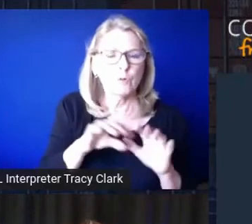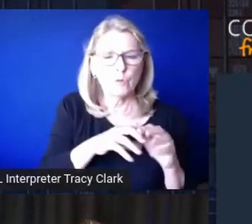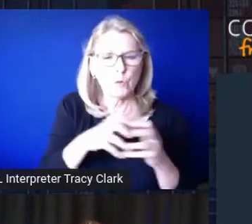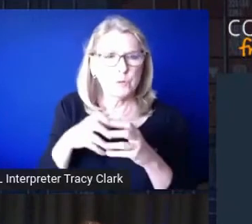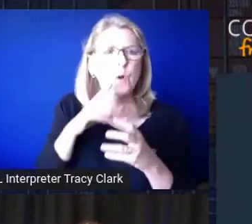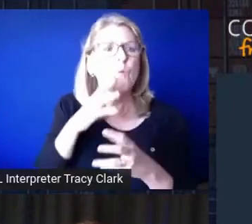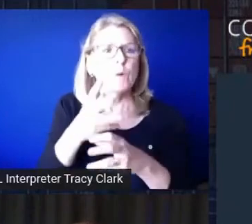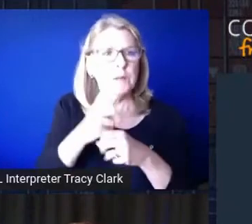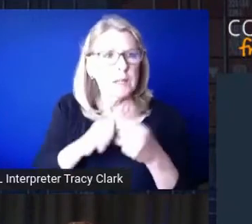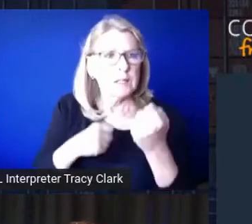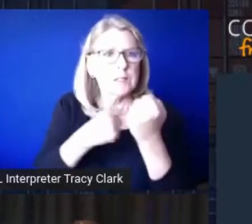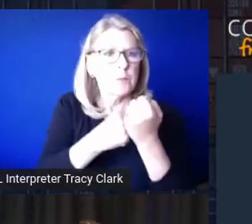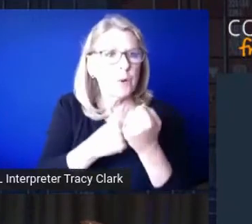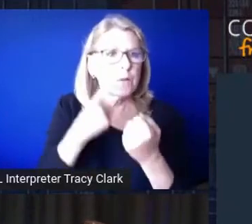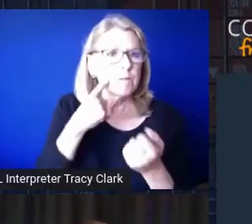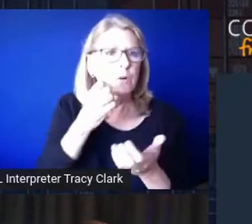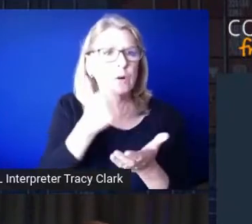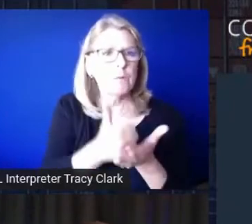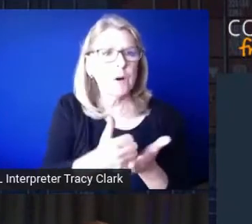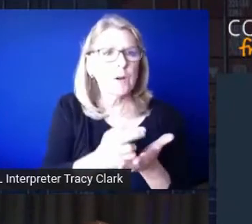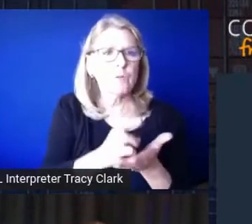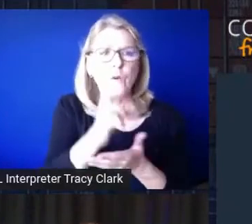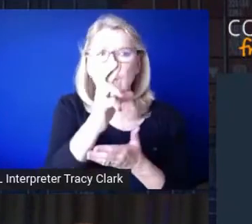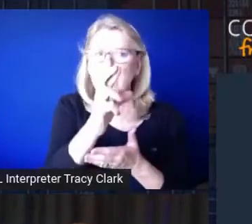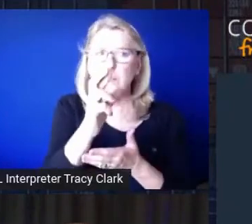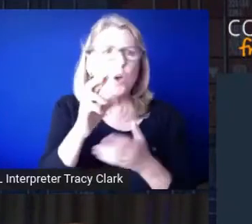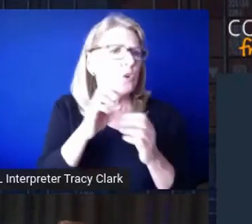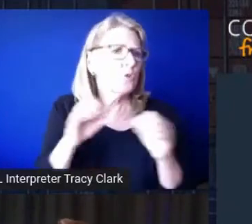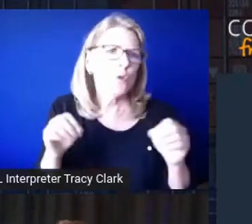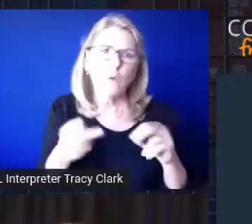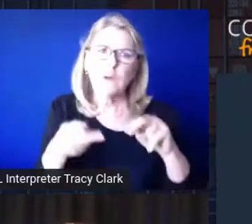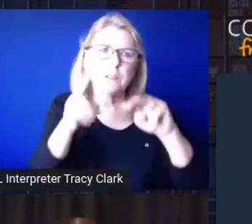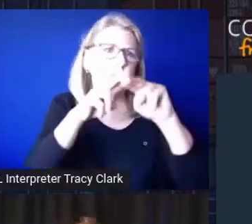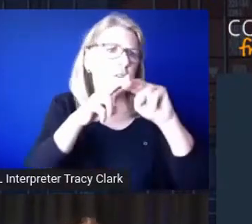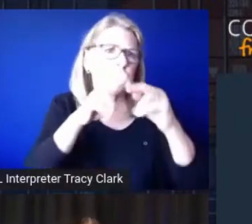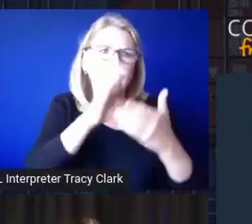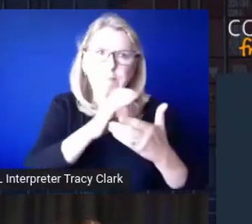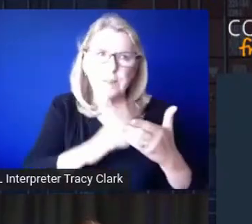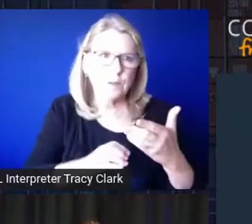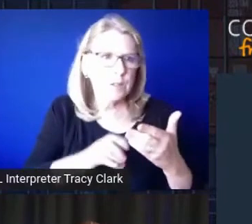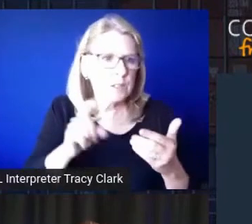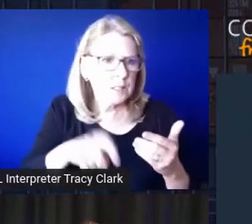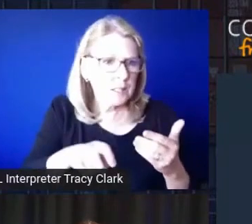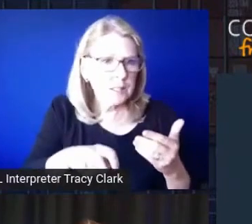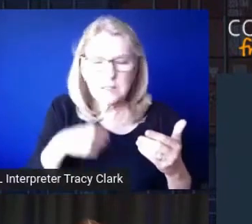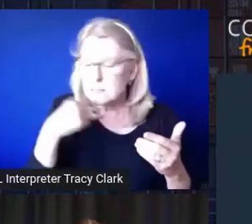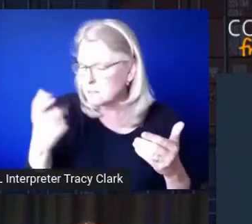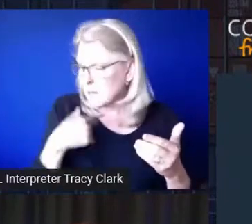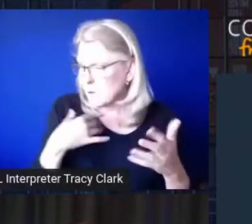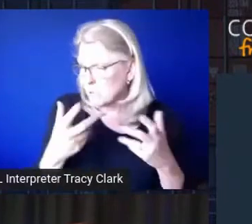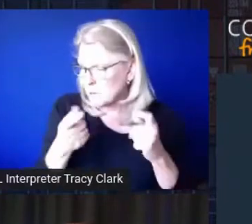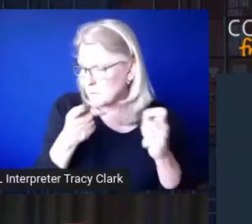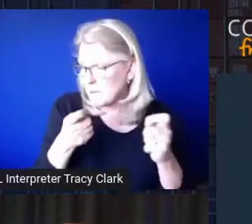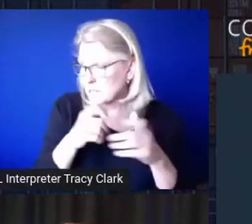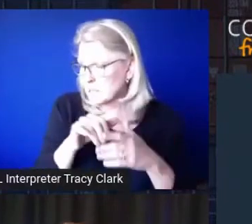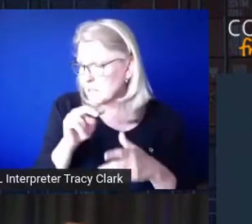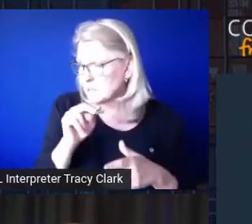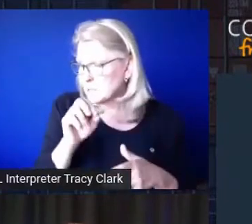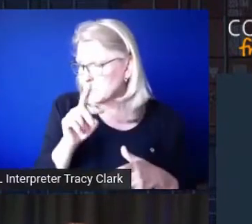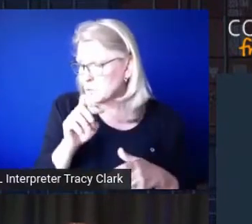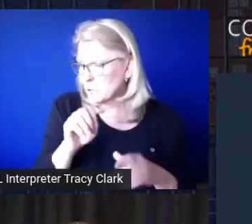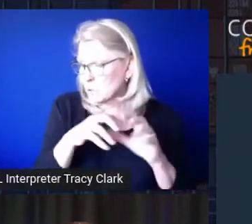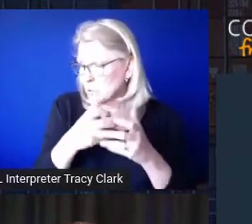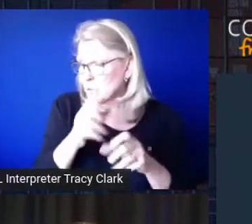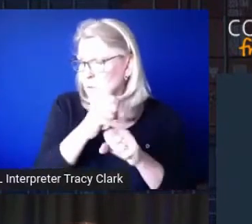Bottlerockets without any additional configuration. You can say, hey, I want to manage node group. Please make the nodes the Bottlerocket OS, and away you'll go without